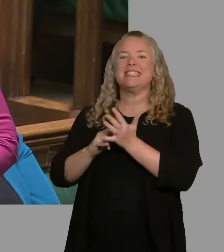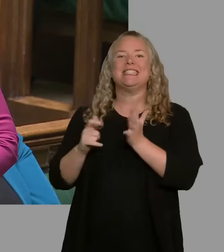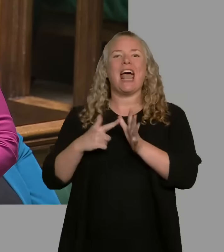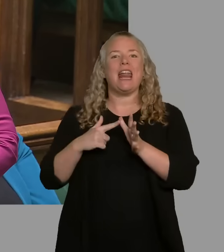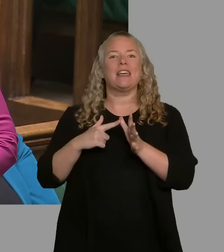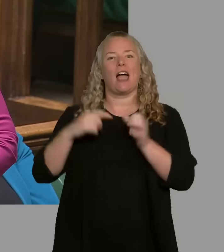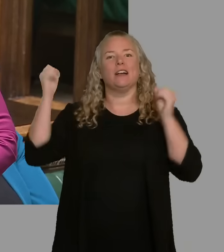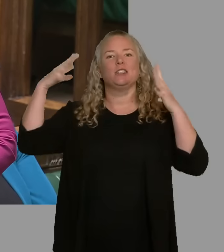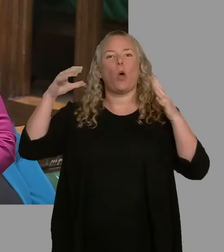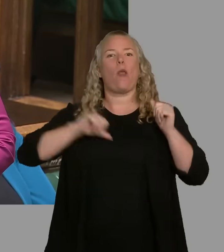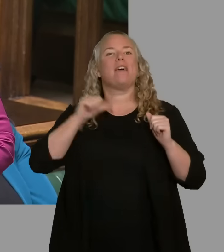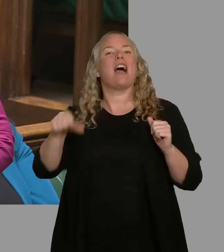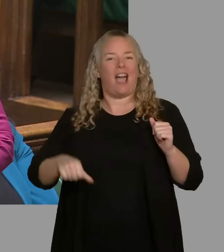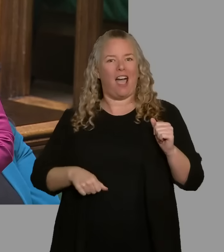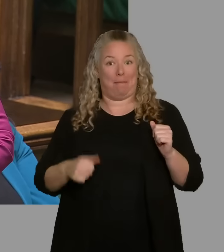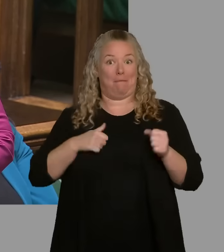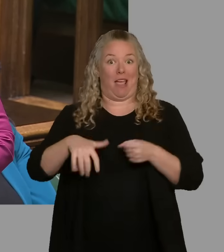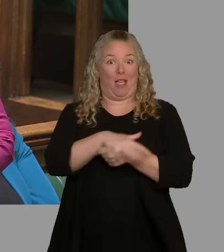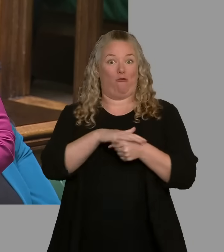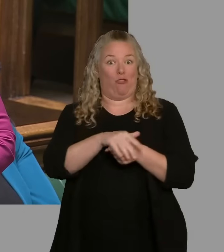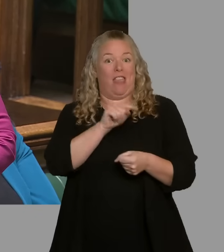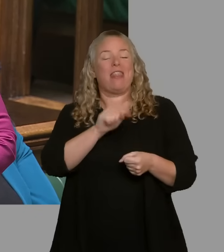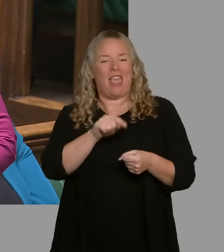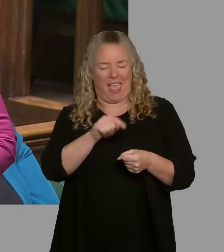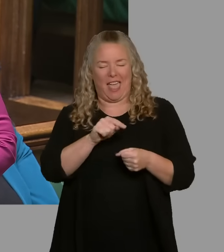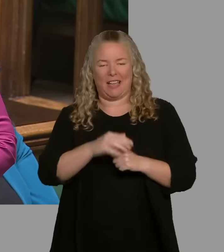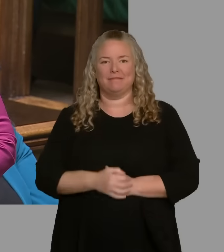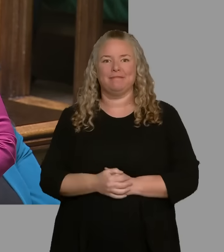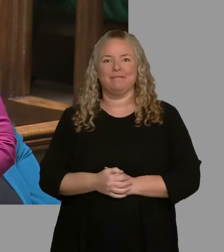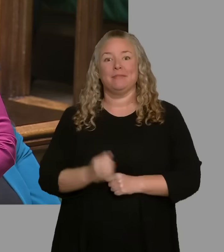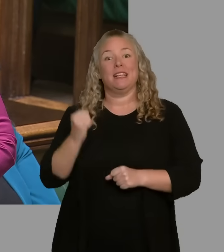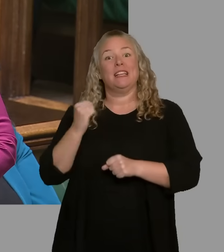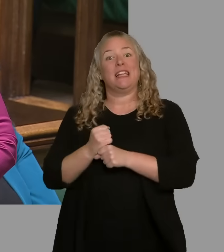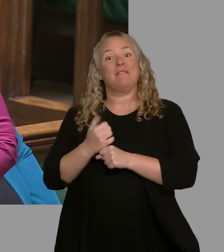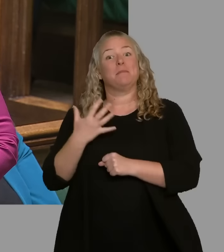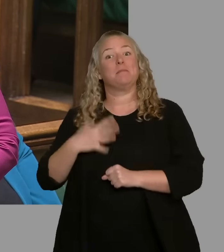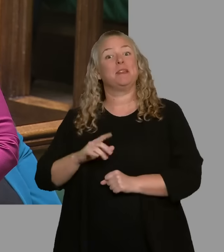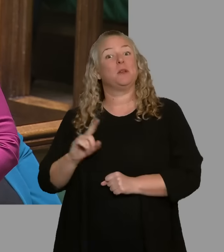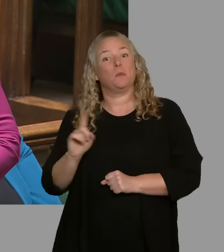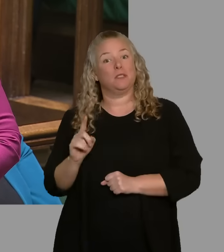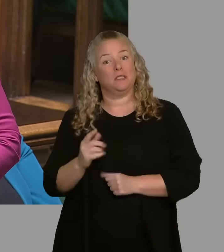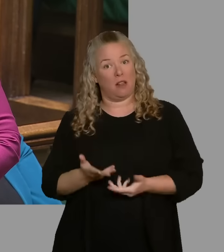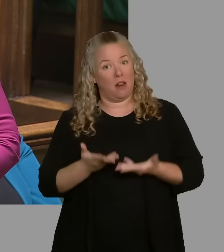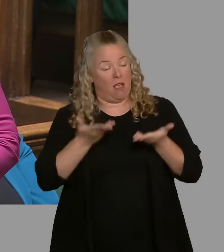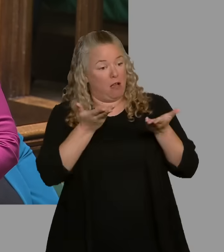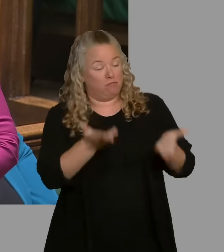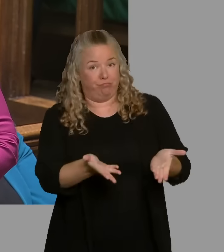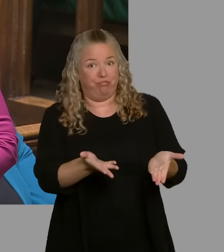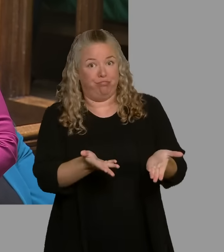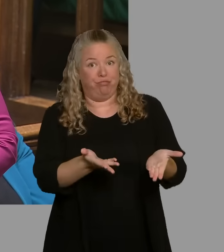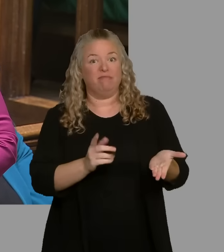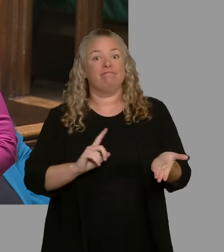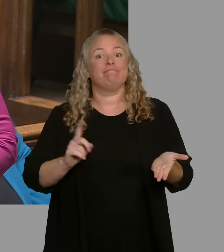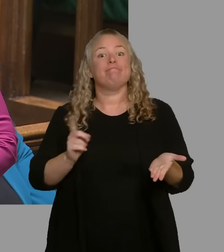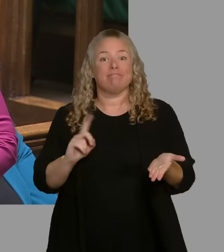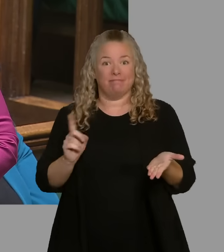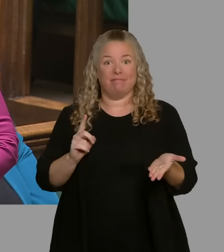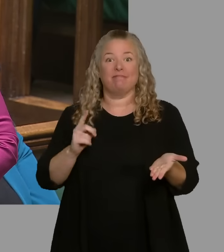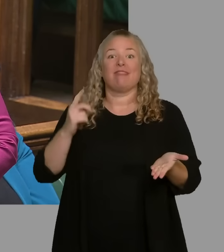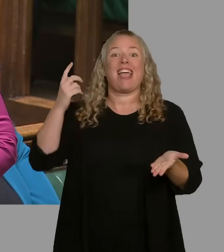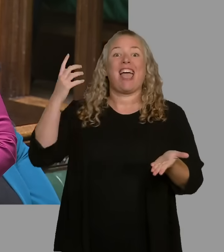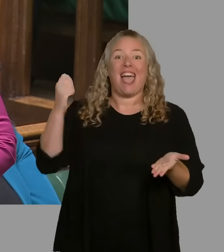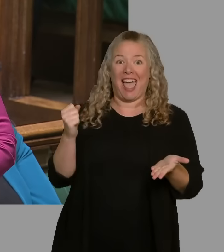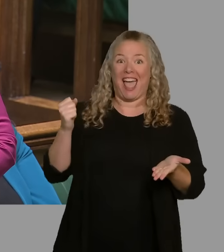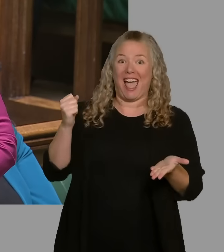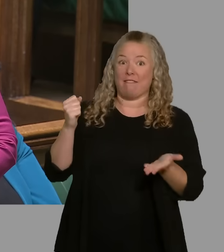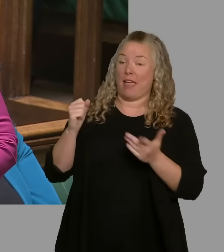My constituents are concerned that these are being made without a land use framework, which would have provided reassurances that